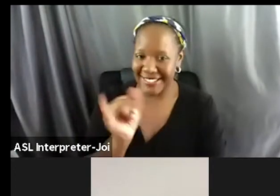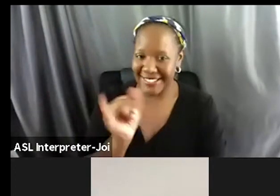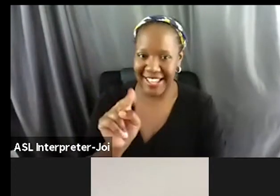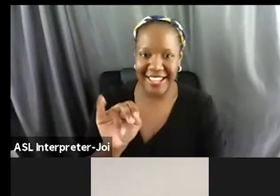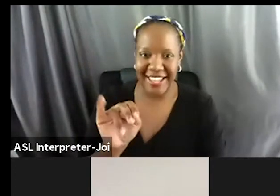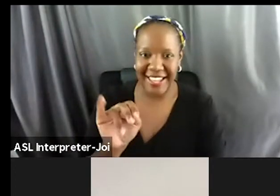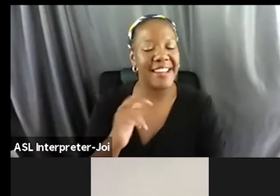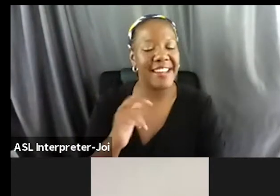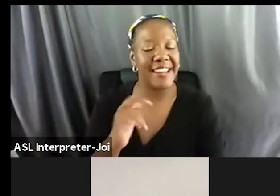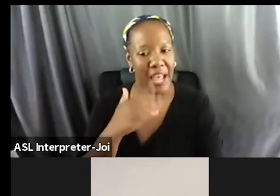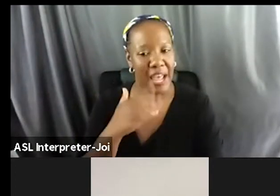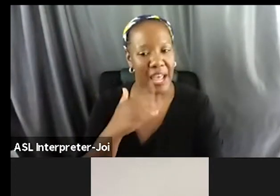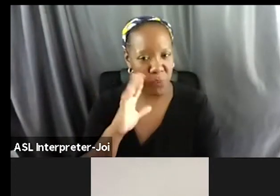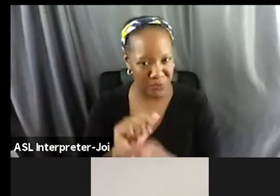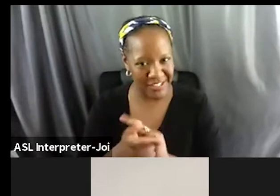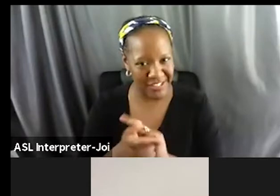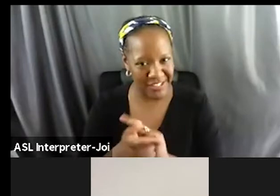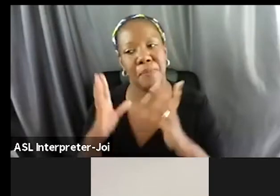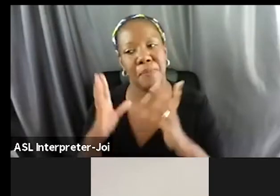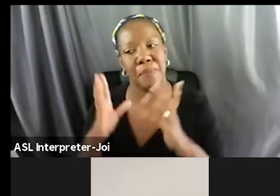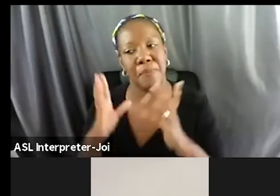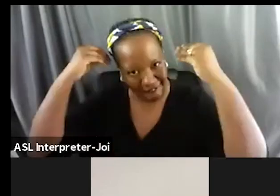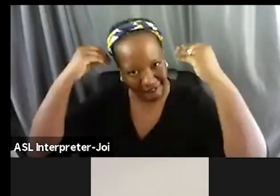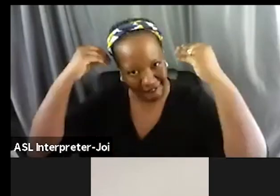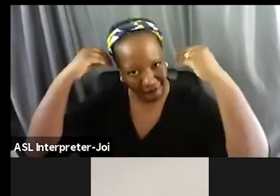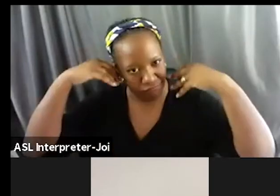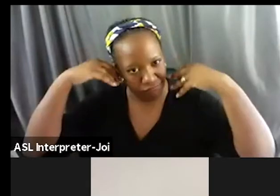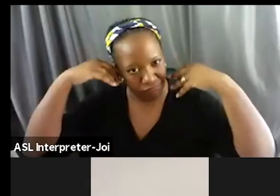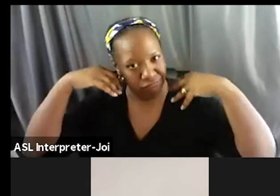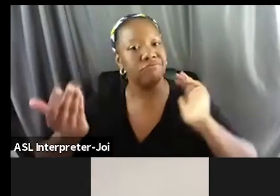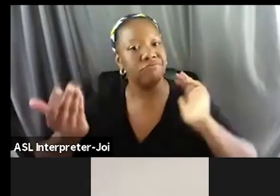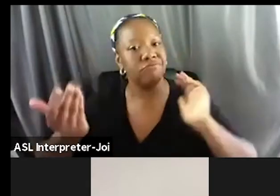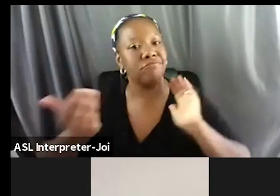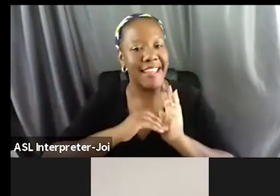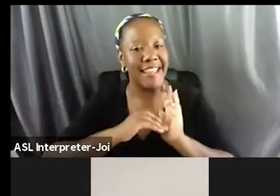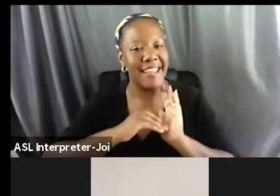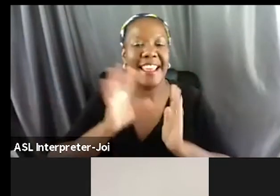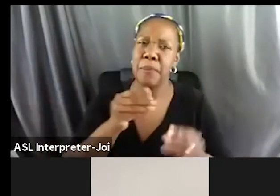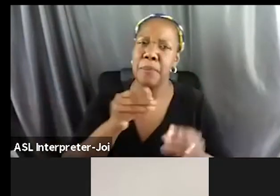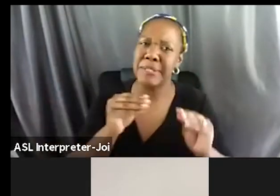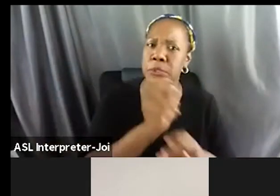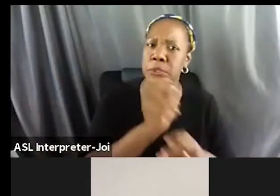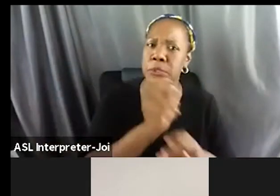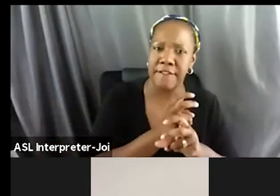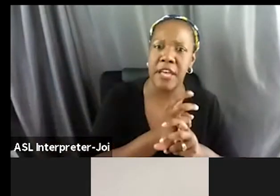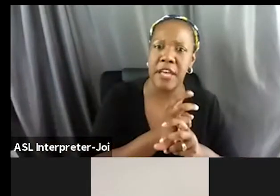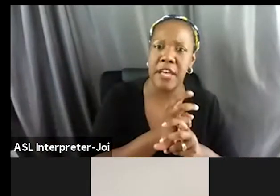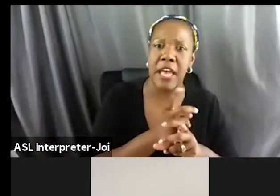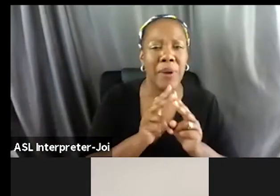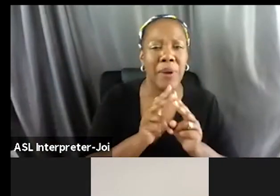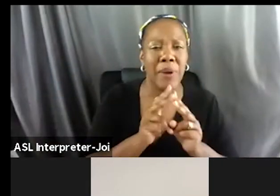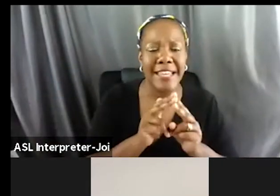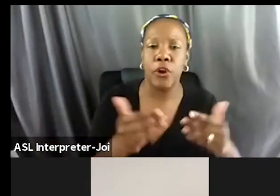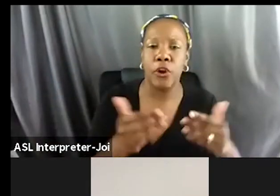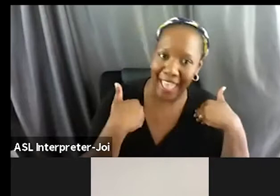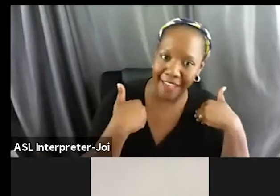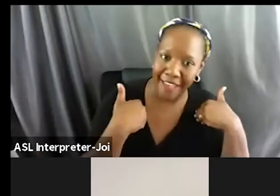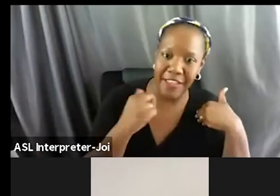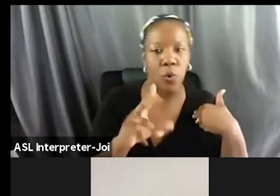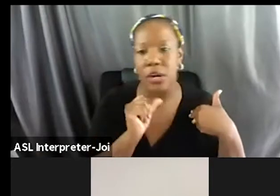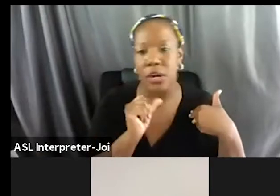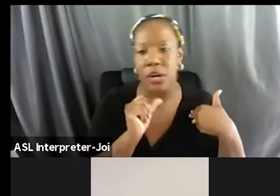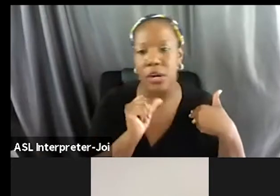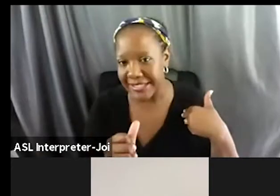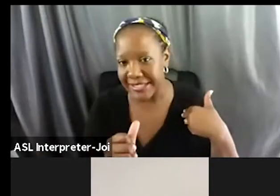transition of my hair growing back, and I think that was tougher. I wanted to either have the hair or not have the hair. The